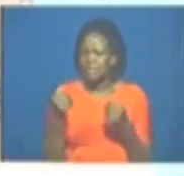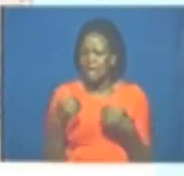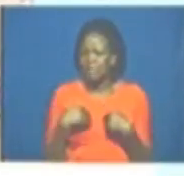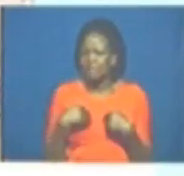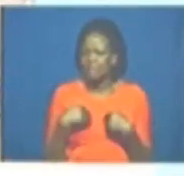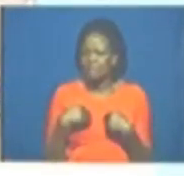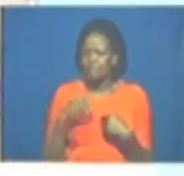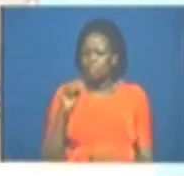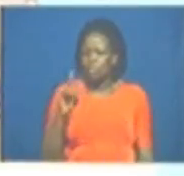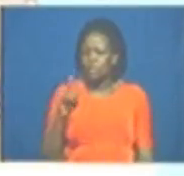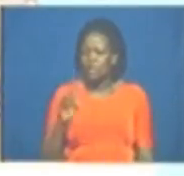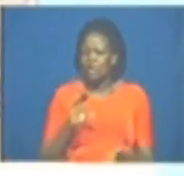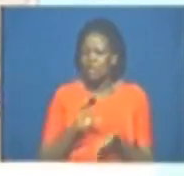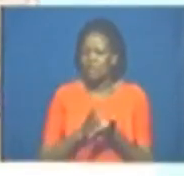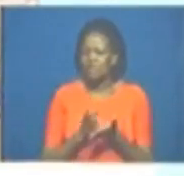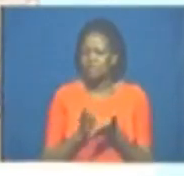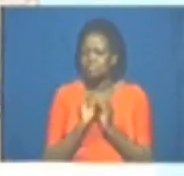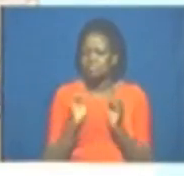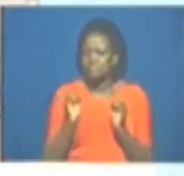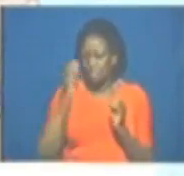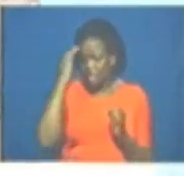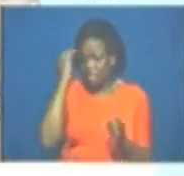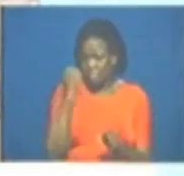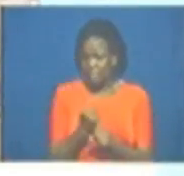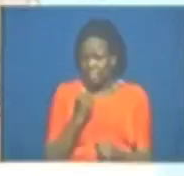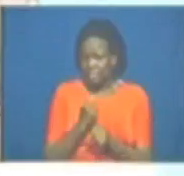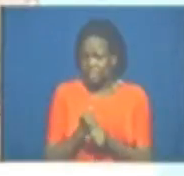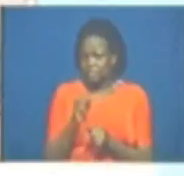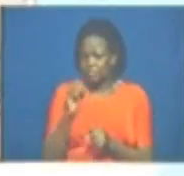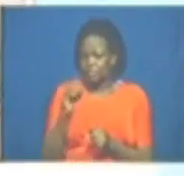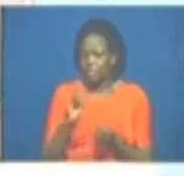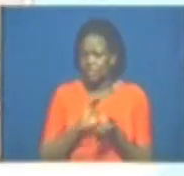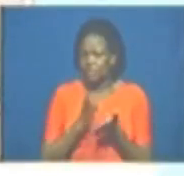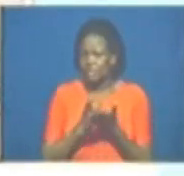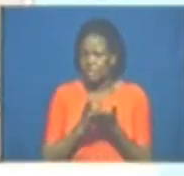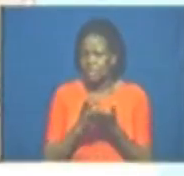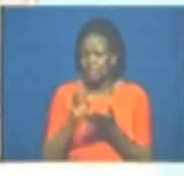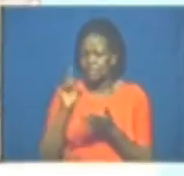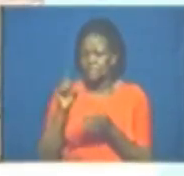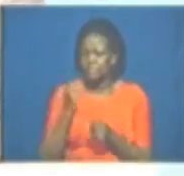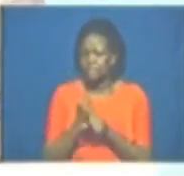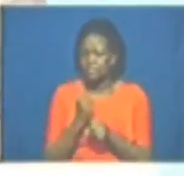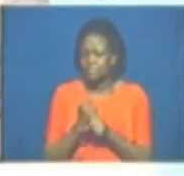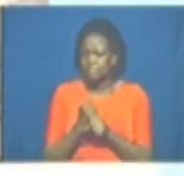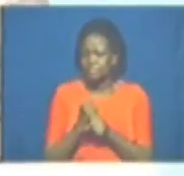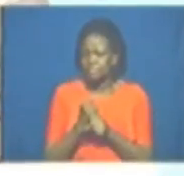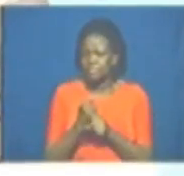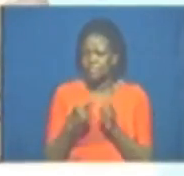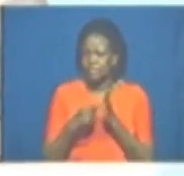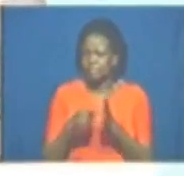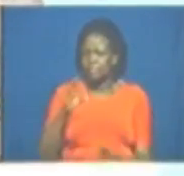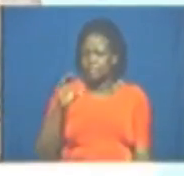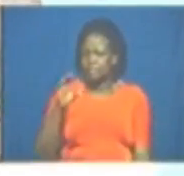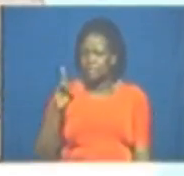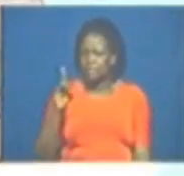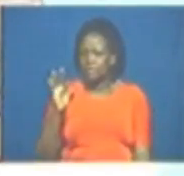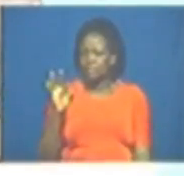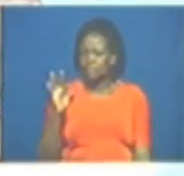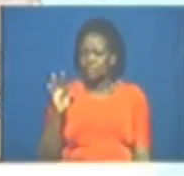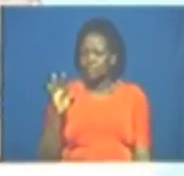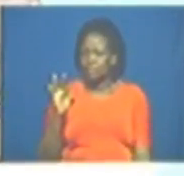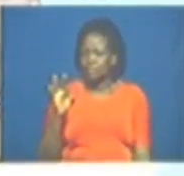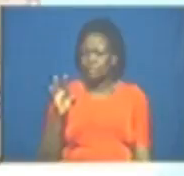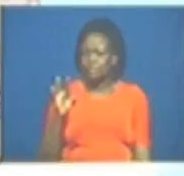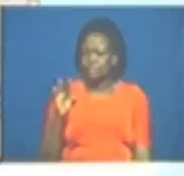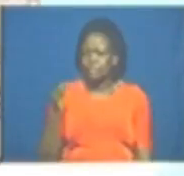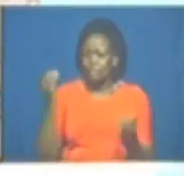because the functions which are supposed to be done by the World Fund are an executive function. It's just like CDF. You see, and you remember the court declaring